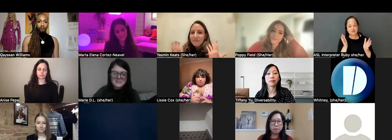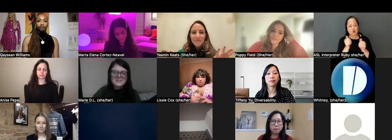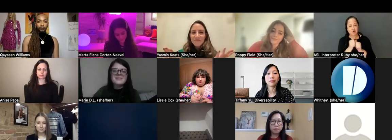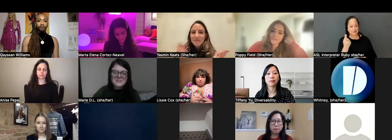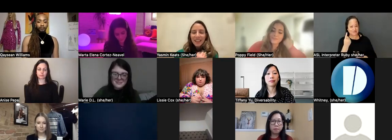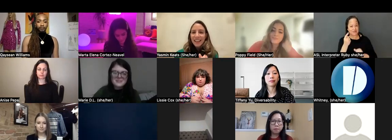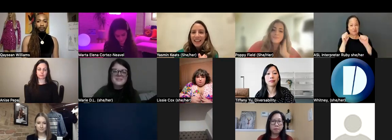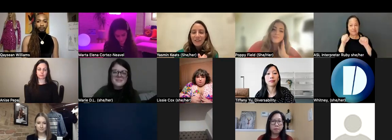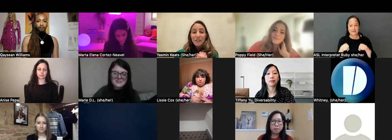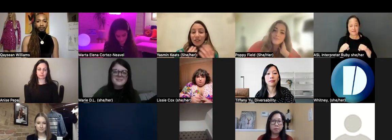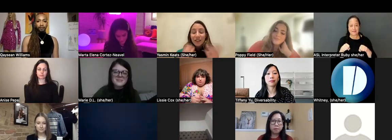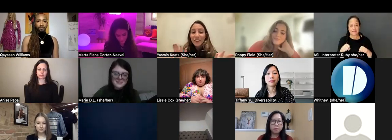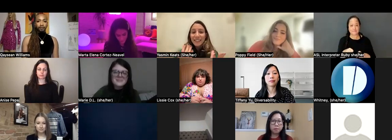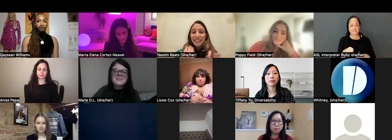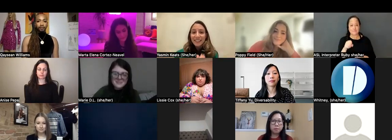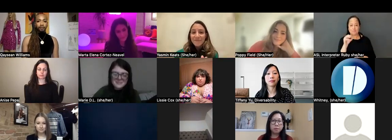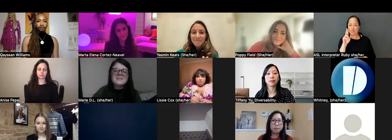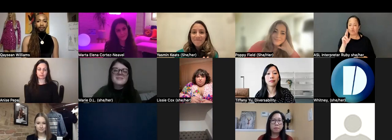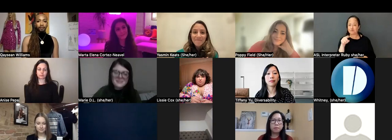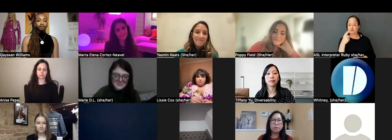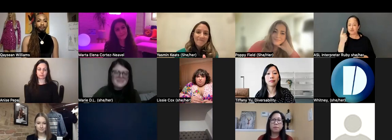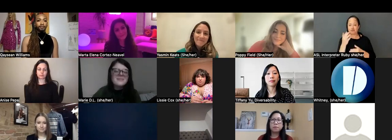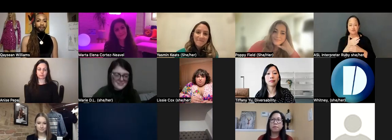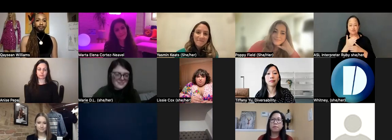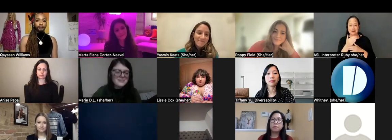or just sharing your ideas.